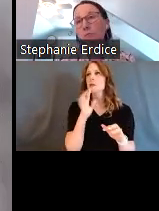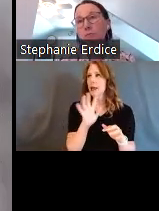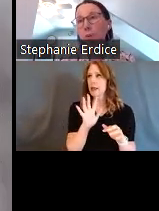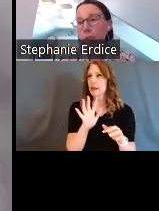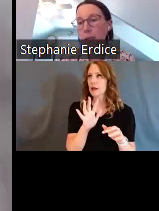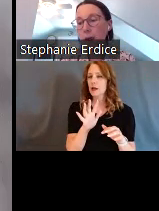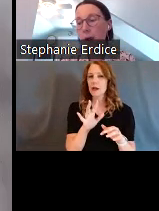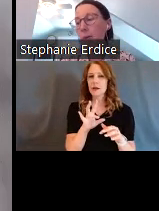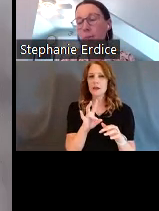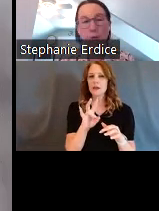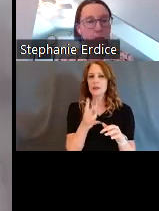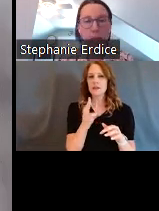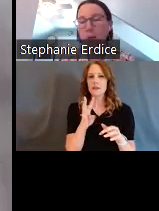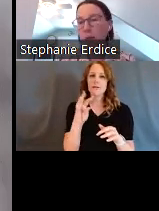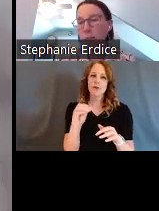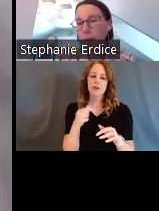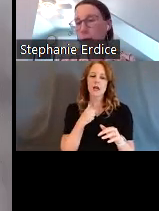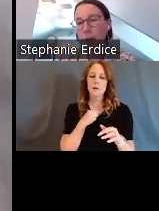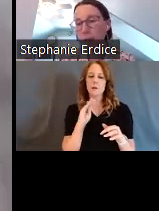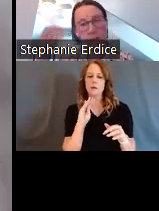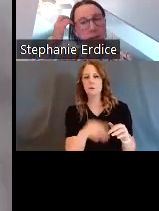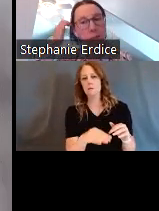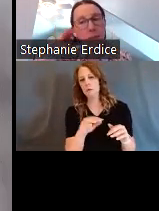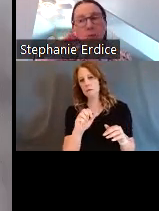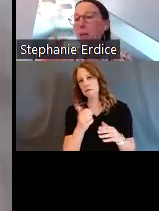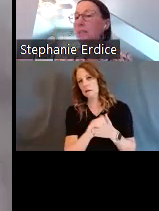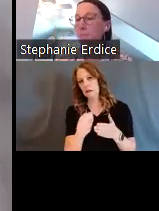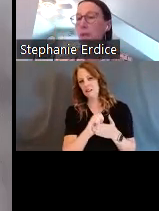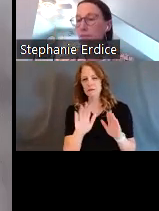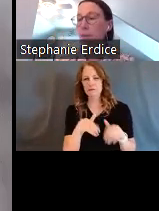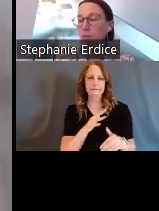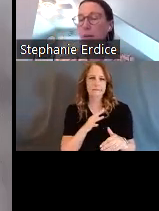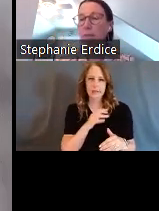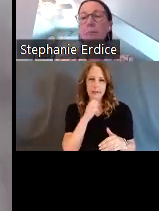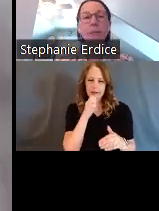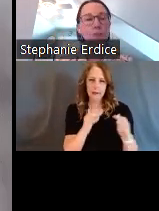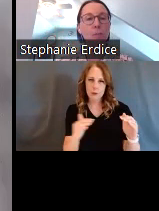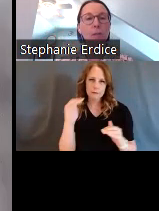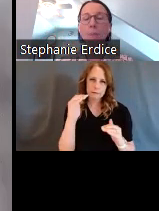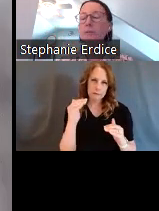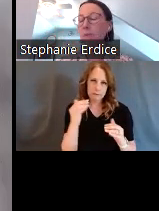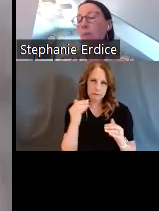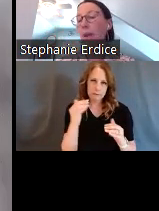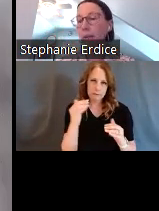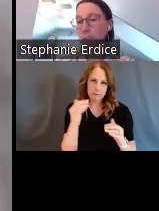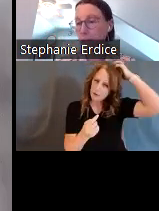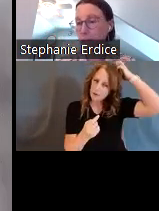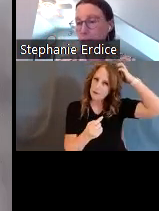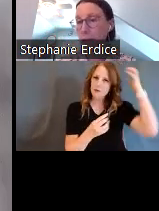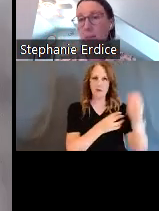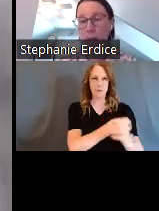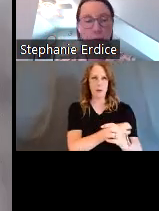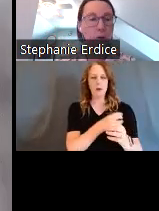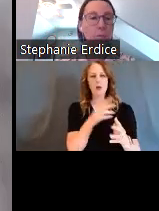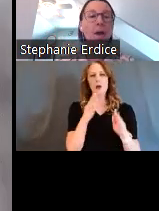it's $7.40. I'm going to throw down a $10 bill on this. That's probably not going to tip the differential, right? That might just be, that person's going to recognize that